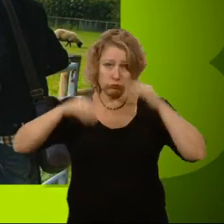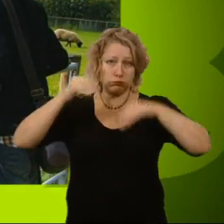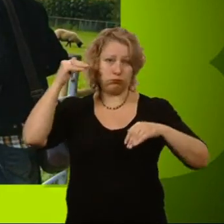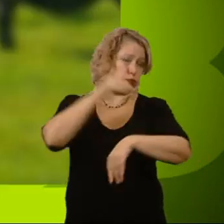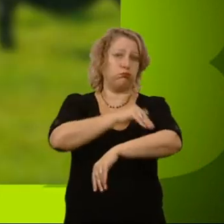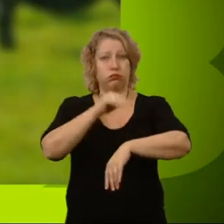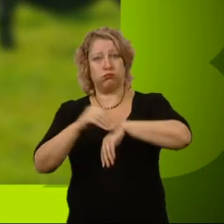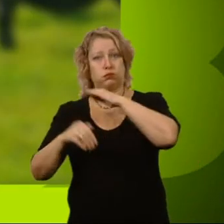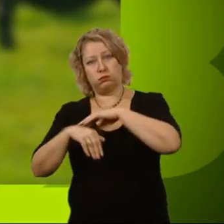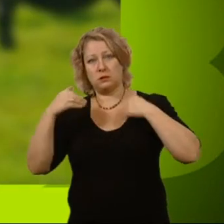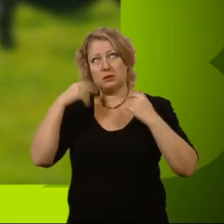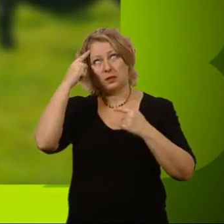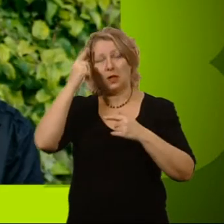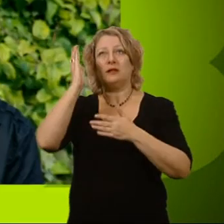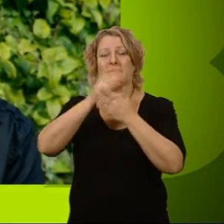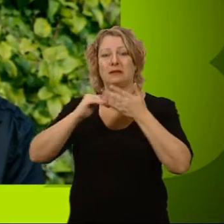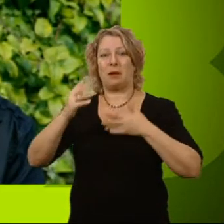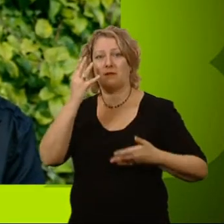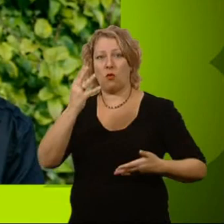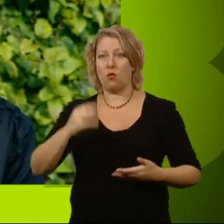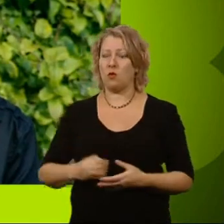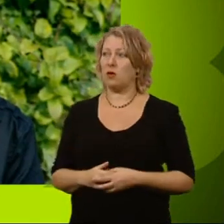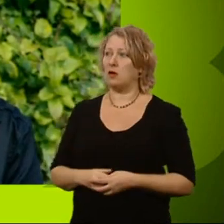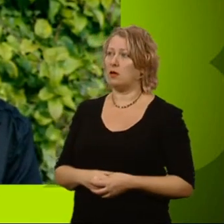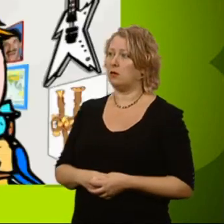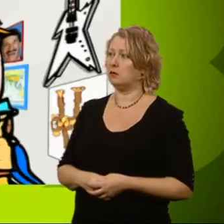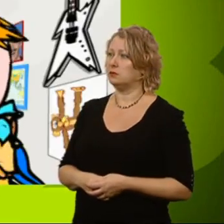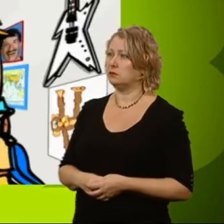that trod on my head and divided by four.